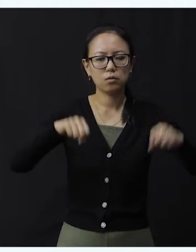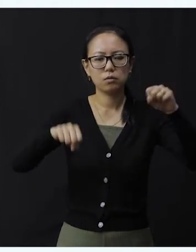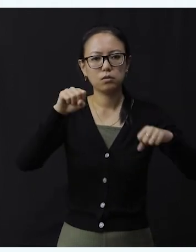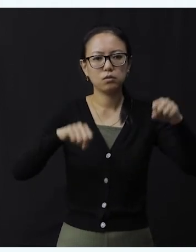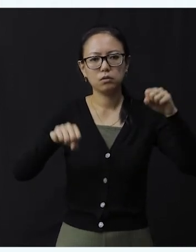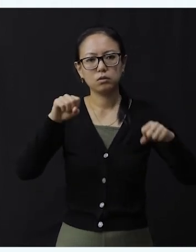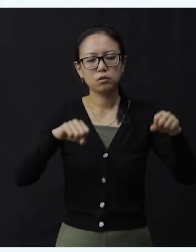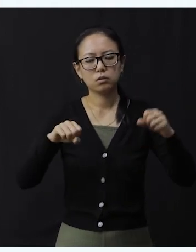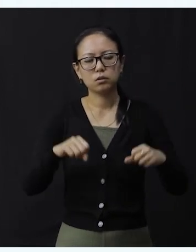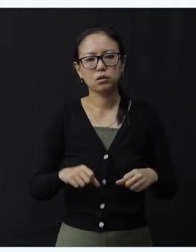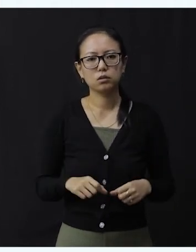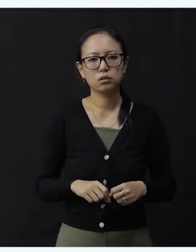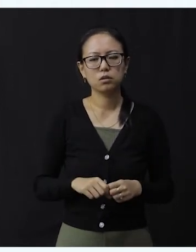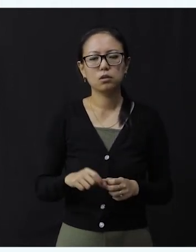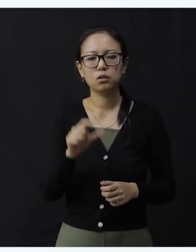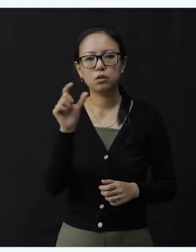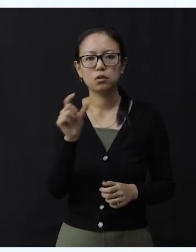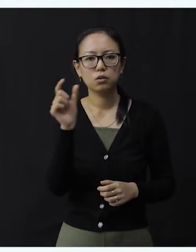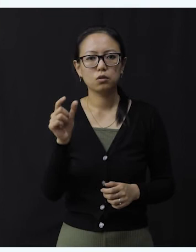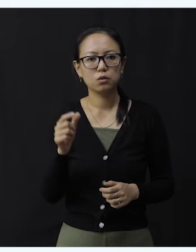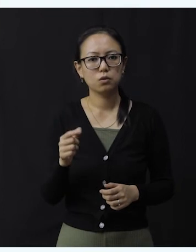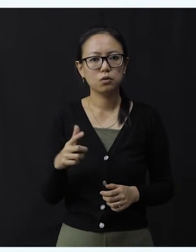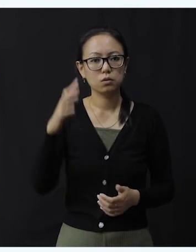riding a motorcycle, you should be the one who should